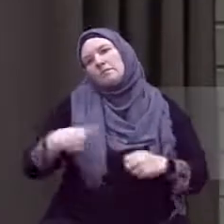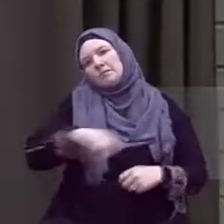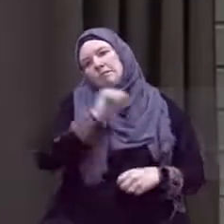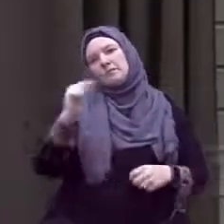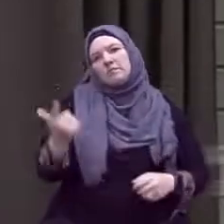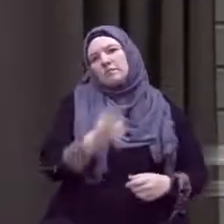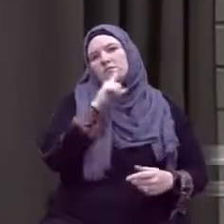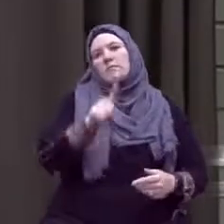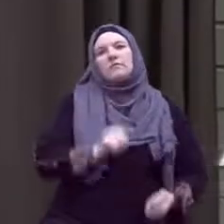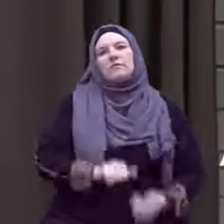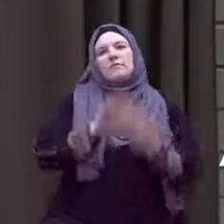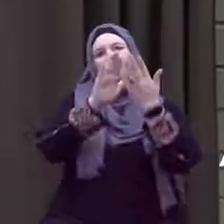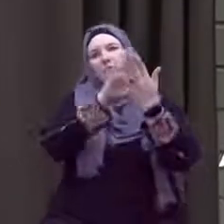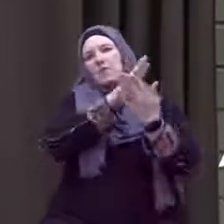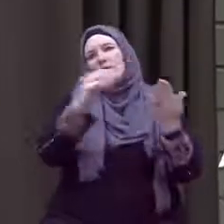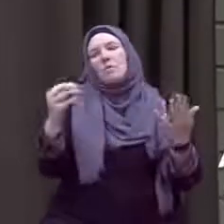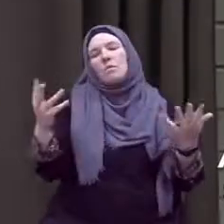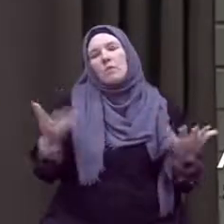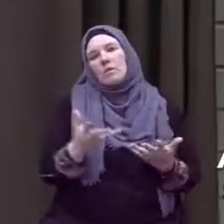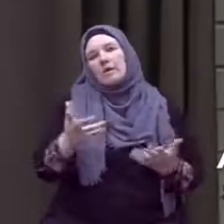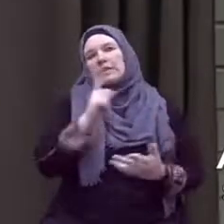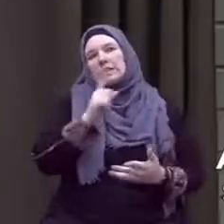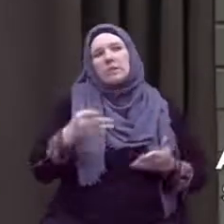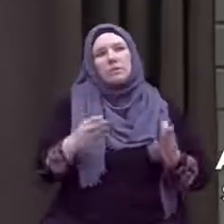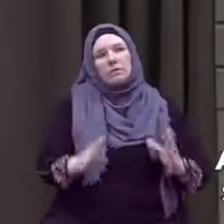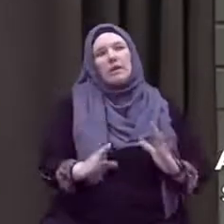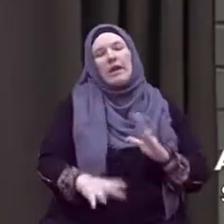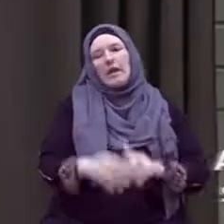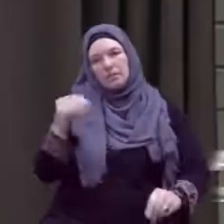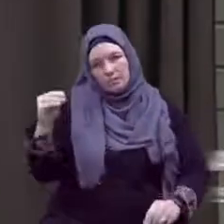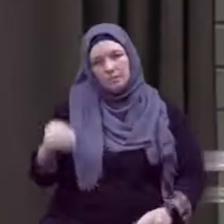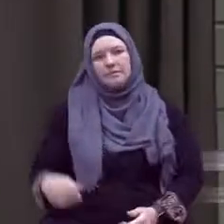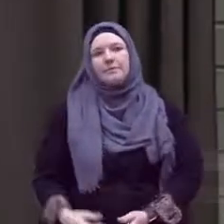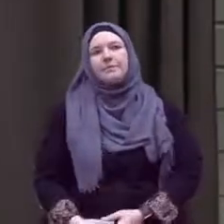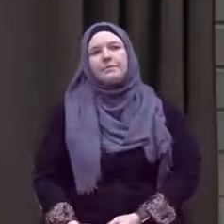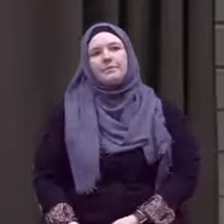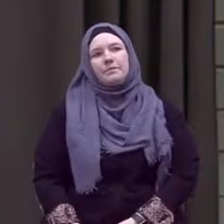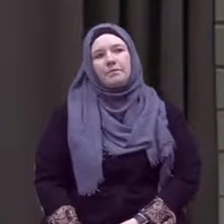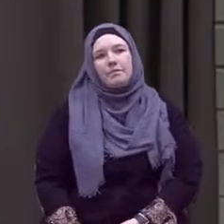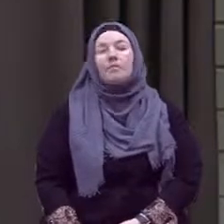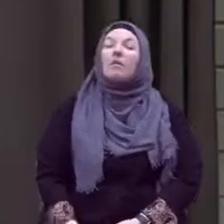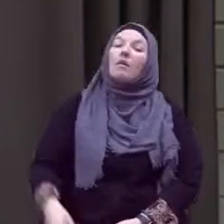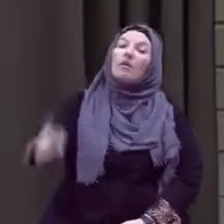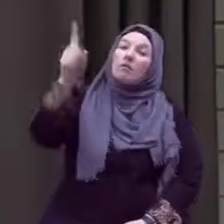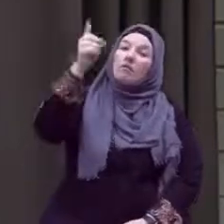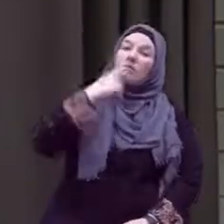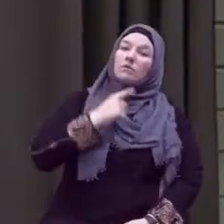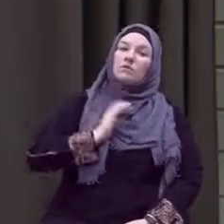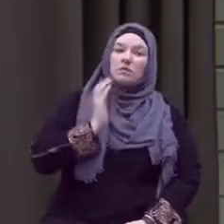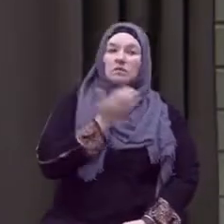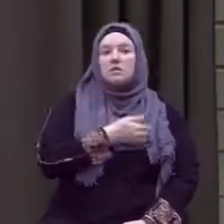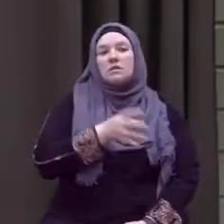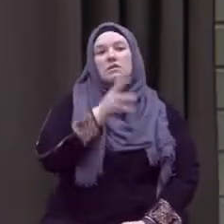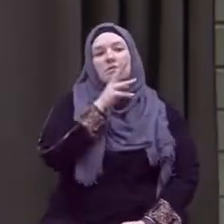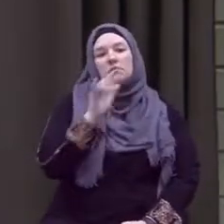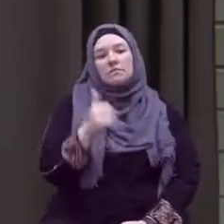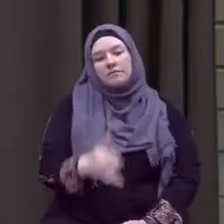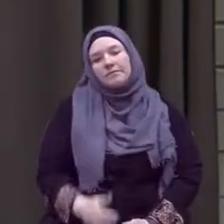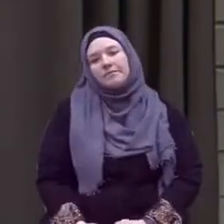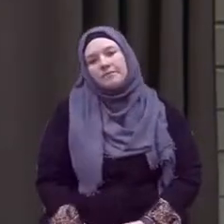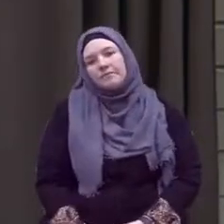all are facing and what is the way out. Allah told us, Ya ayyuha alladhina